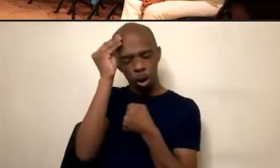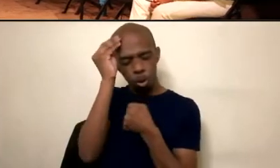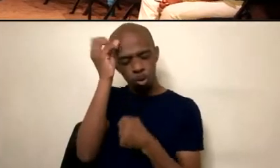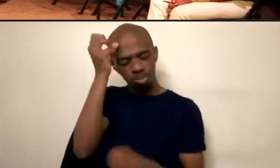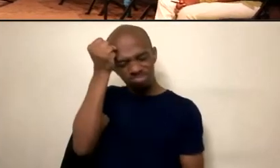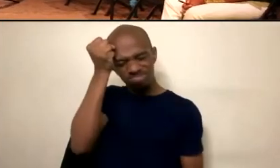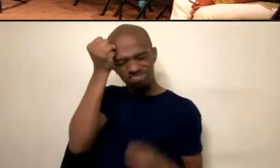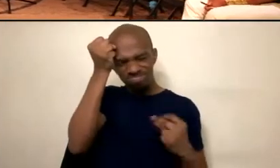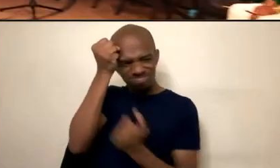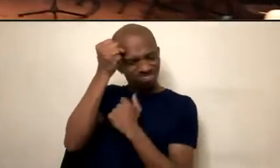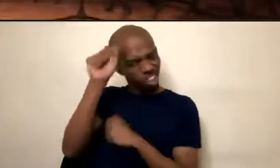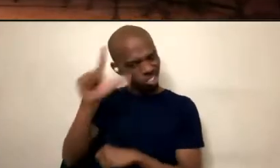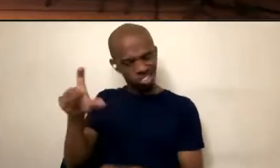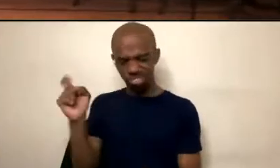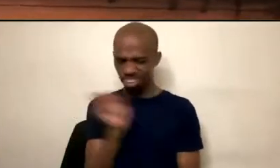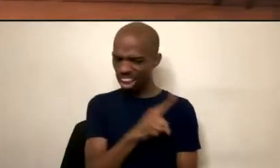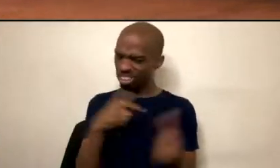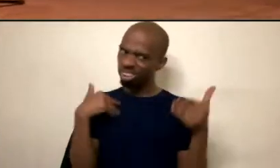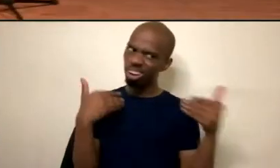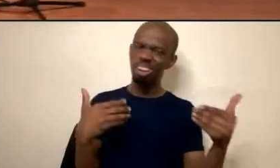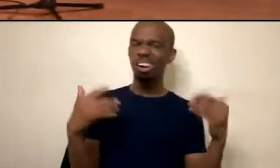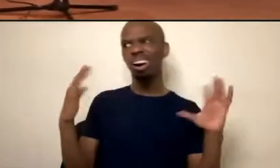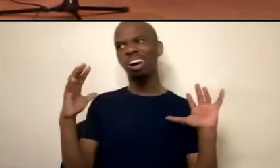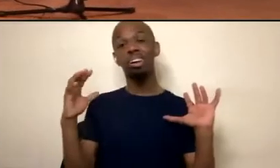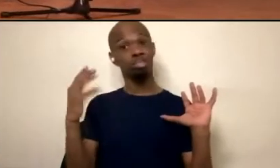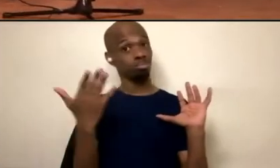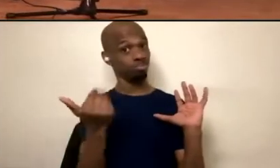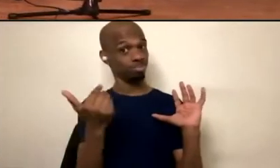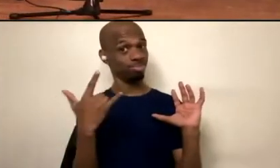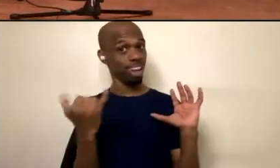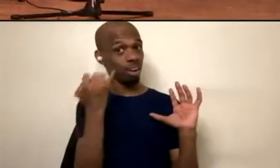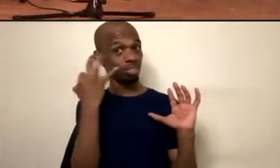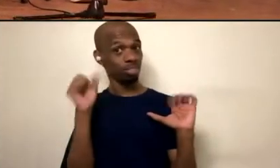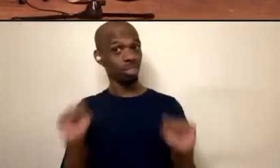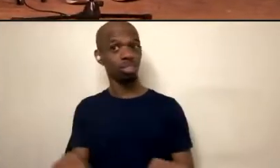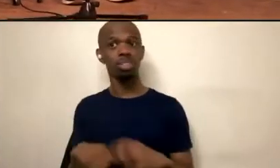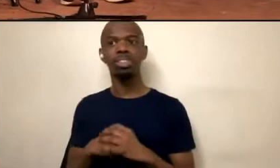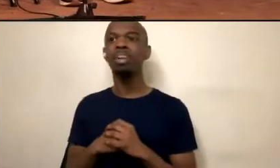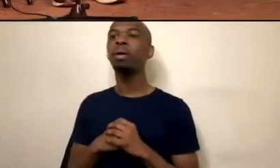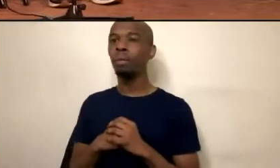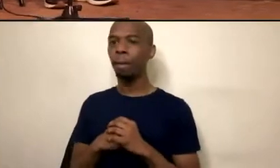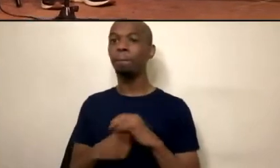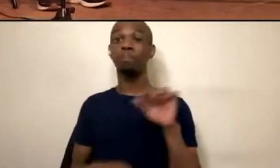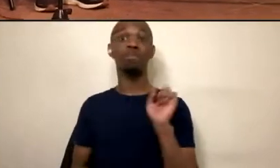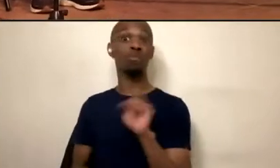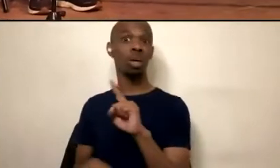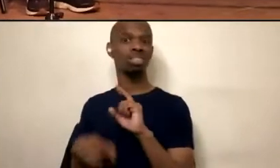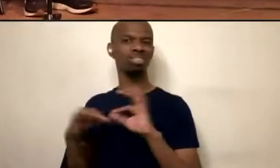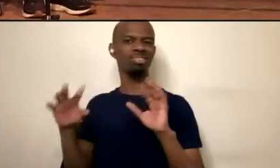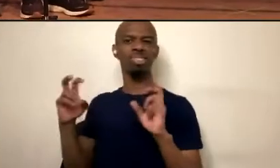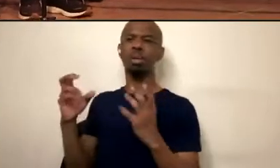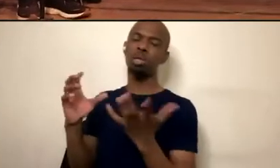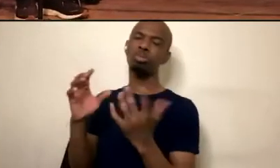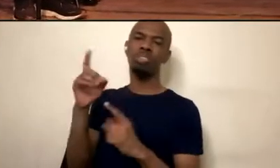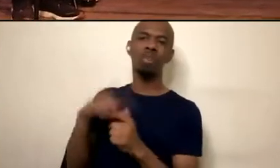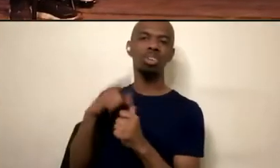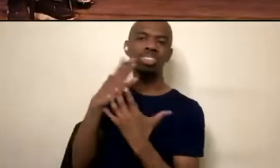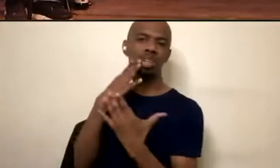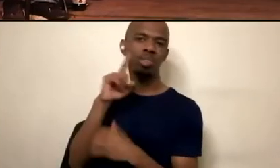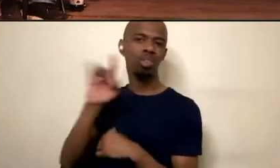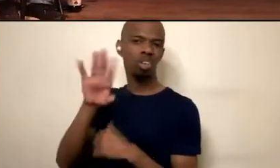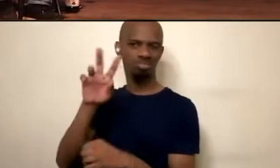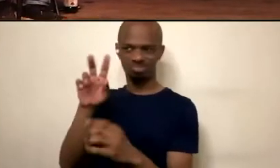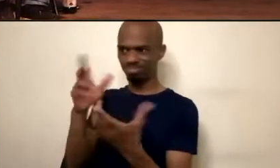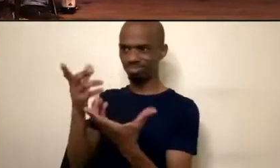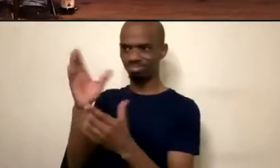Thank you so much for your just presentation so far and just learning about. I'm like, oh, we should just like hear your whole life story. So you have time for that,